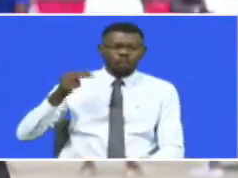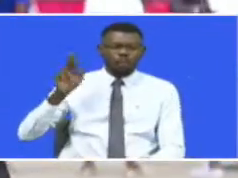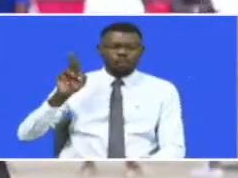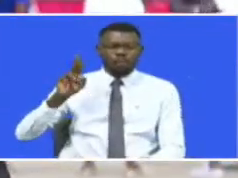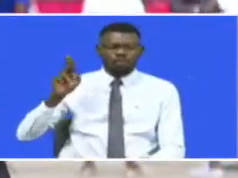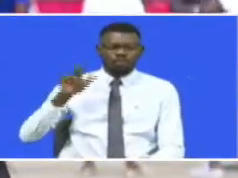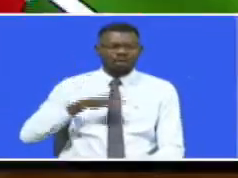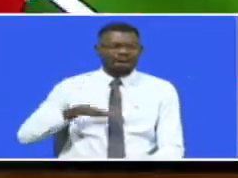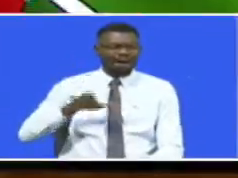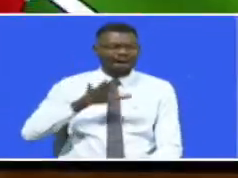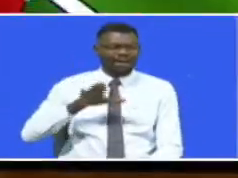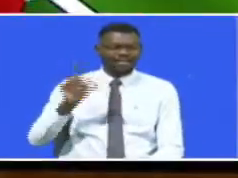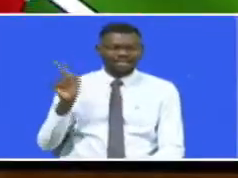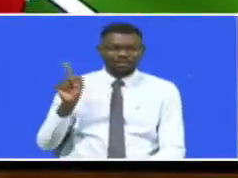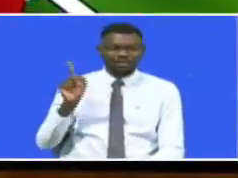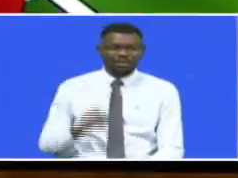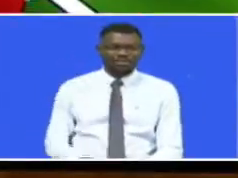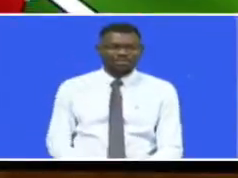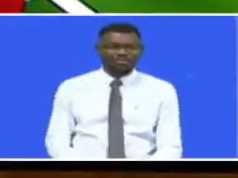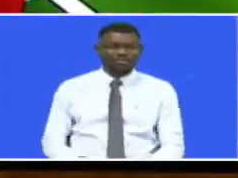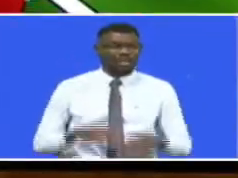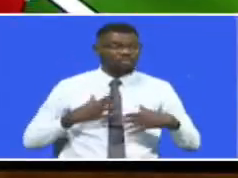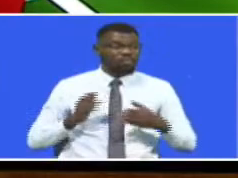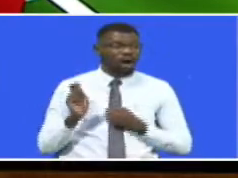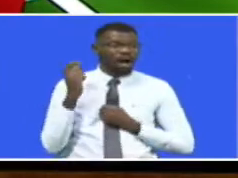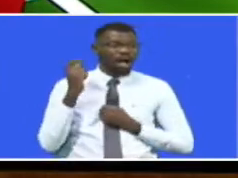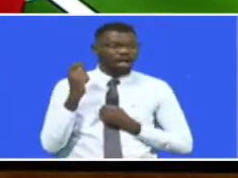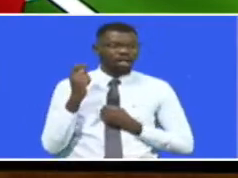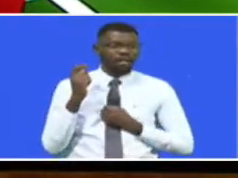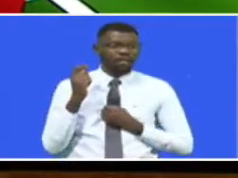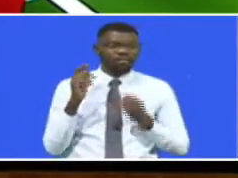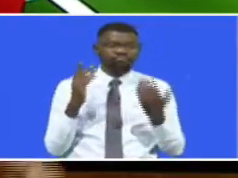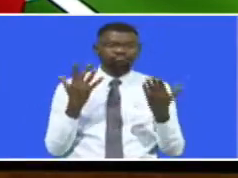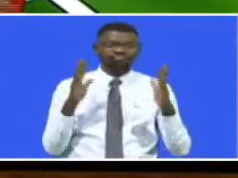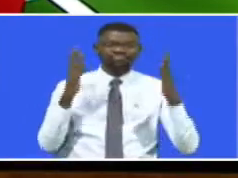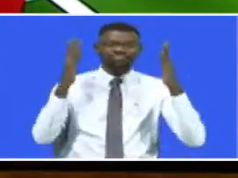Nairobi. And as Kenyans mark Mashujaa Day celebrations tonight,